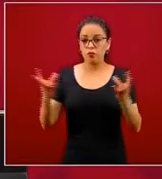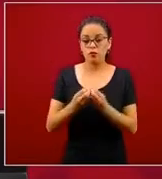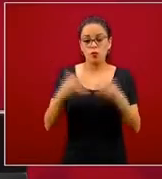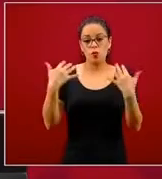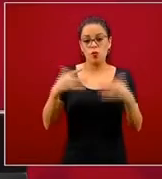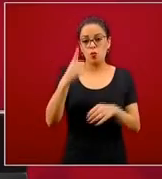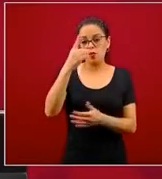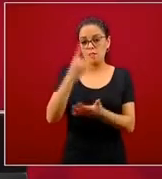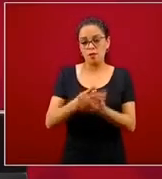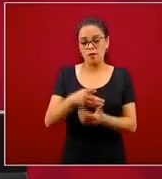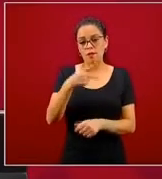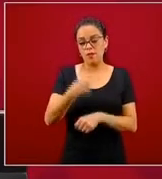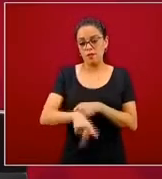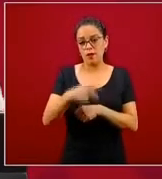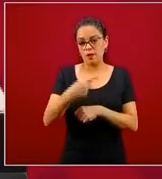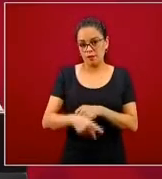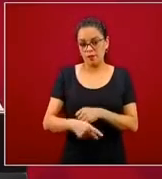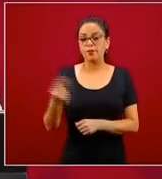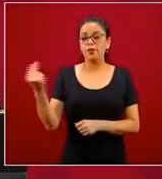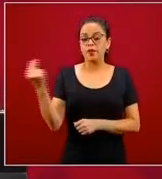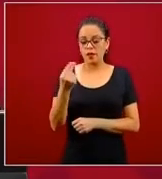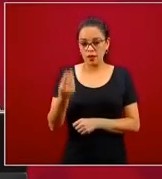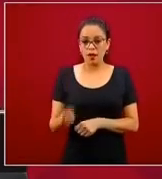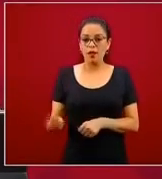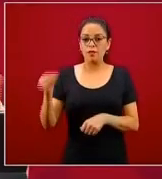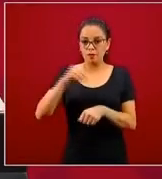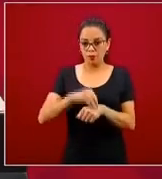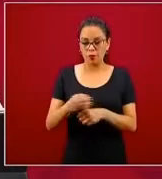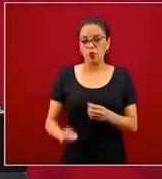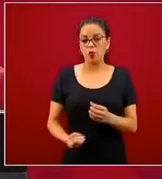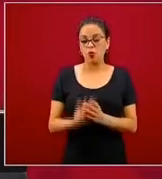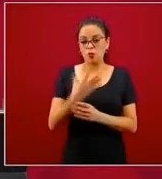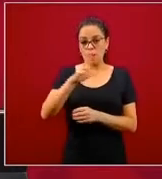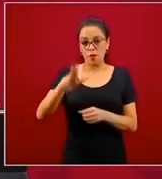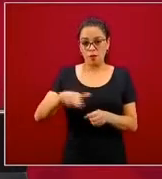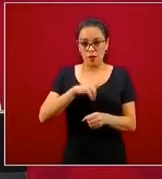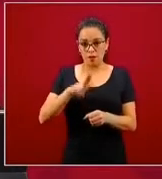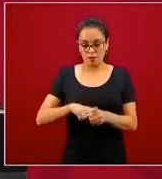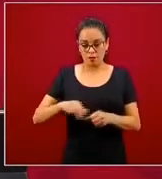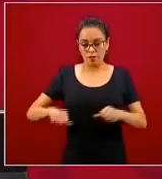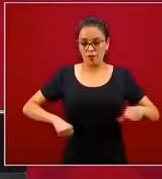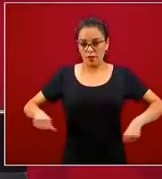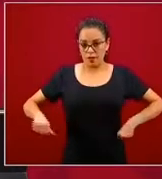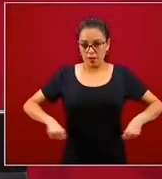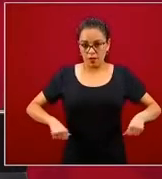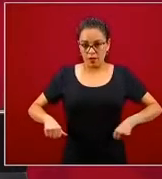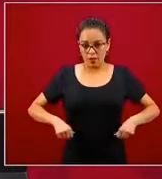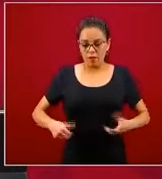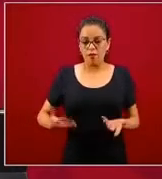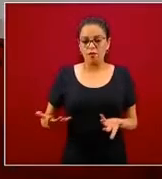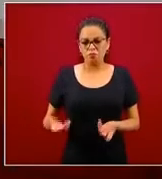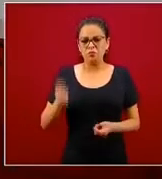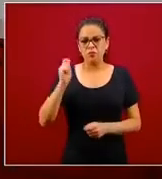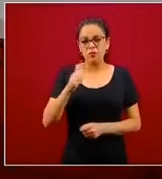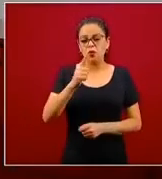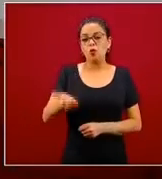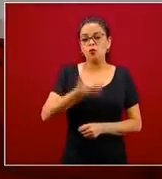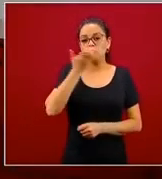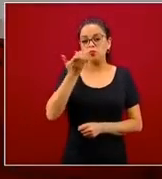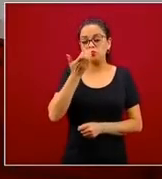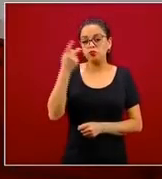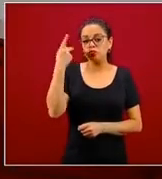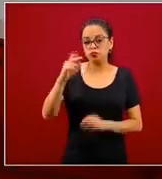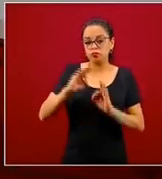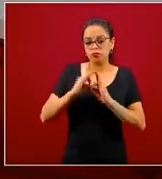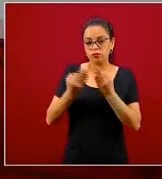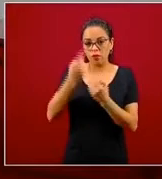muy pertinente So que we think that incorporemos it's en esa nueva important for normalidad us to una include serie in de our new normal conductas, de actitudes respecto a some la